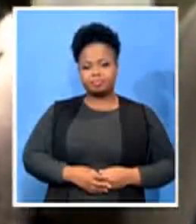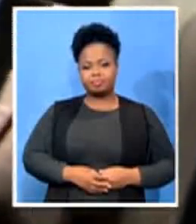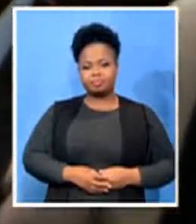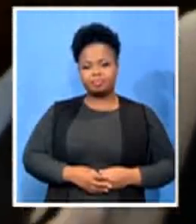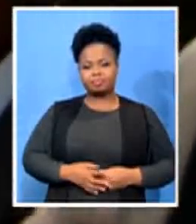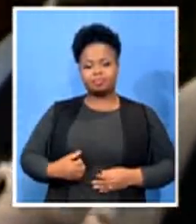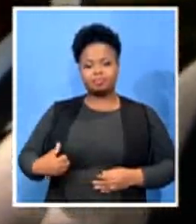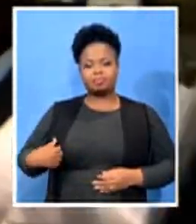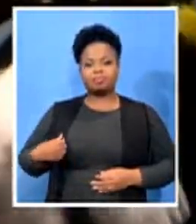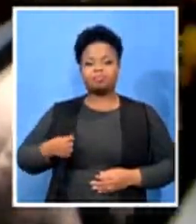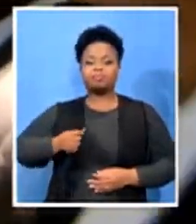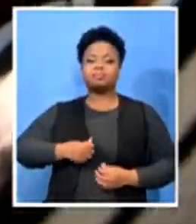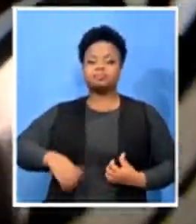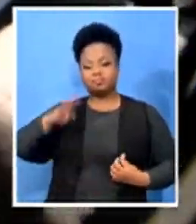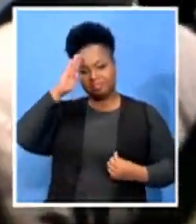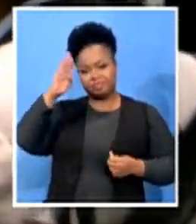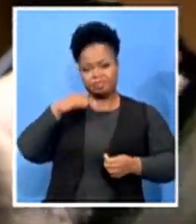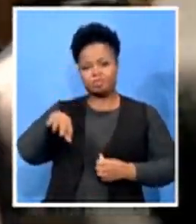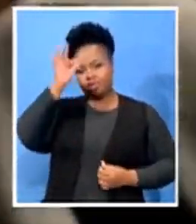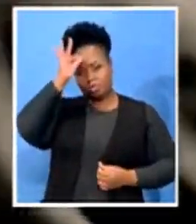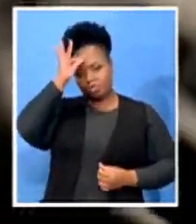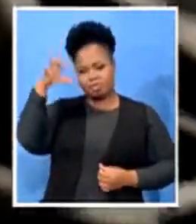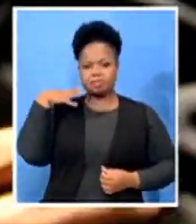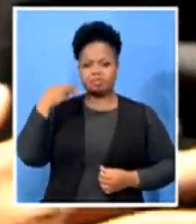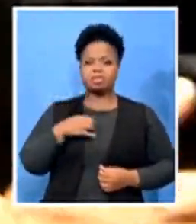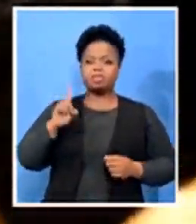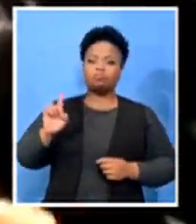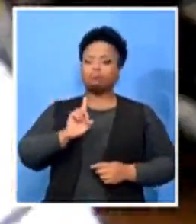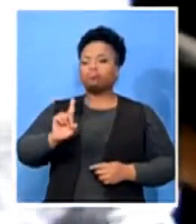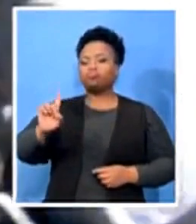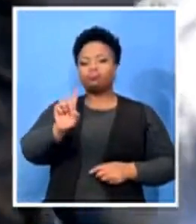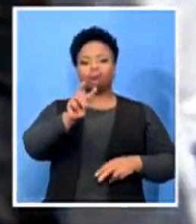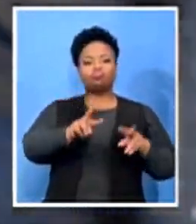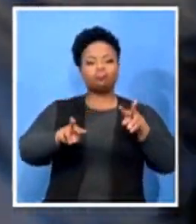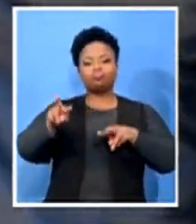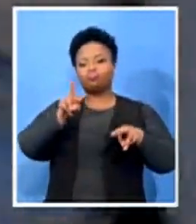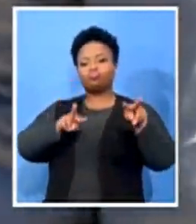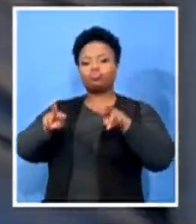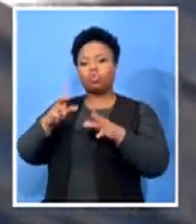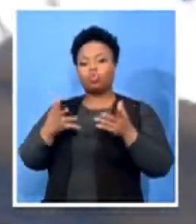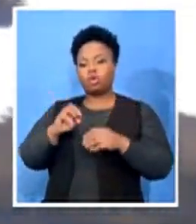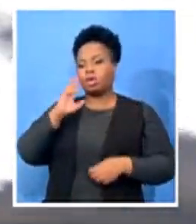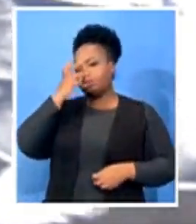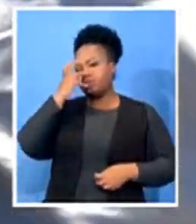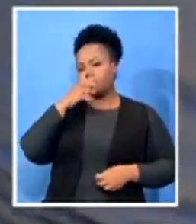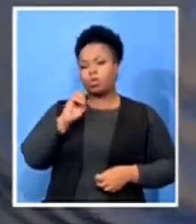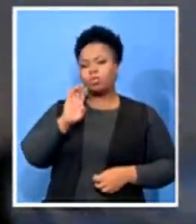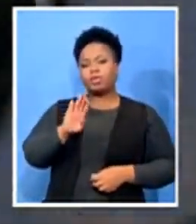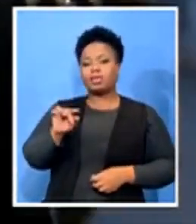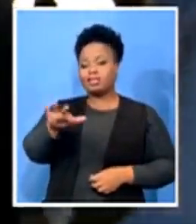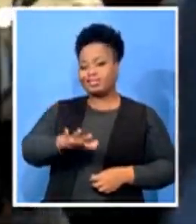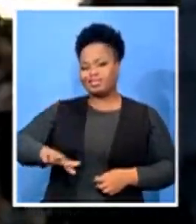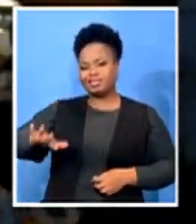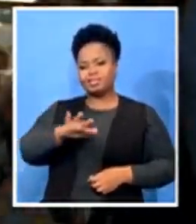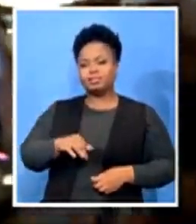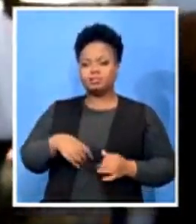police minister continues to walk about in downtown in Bloemfontein, where he continues to engage with the community.